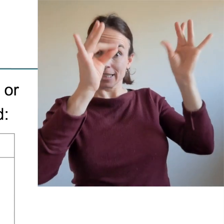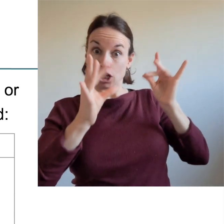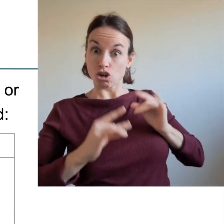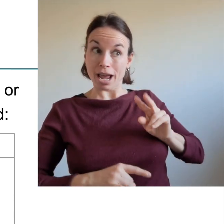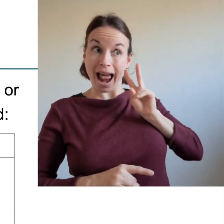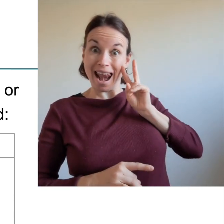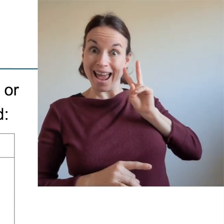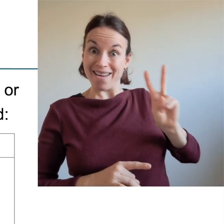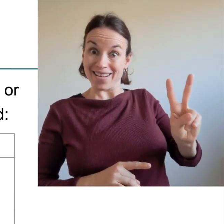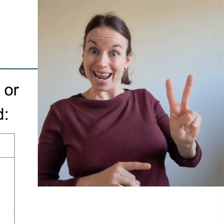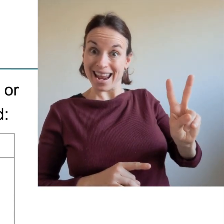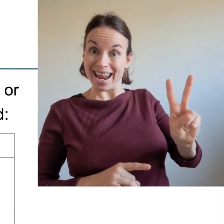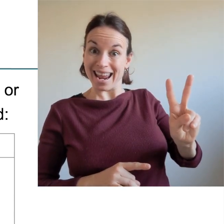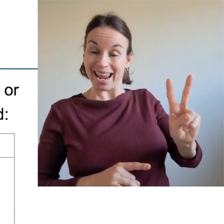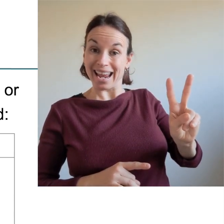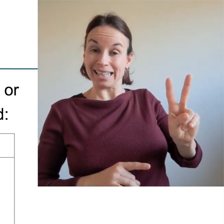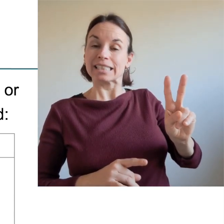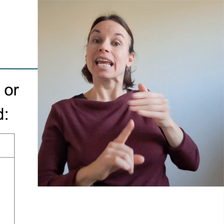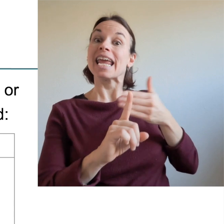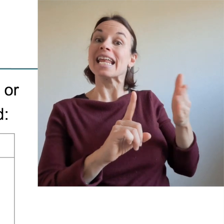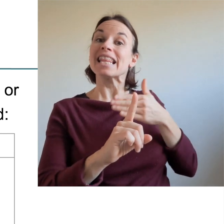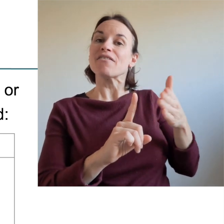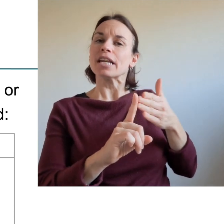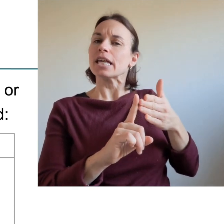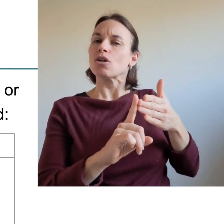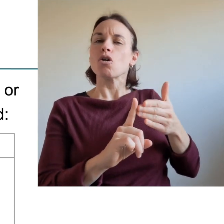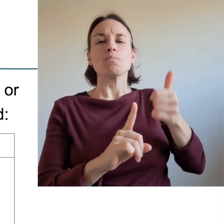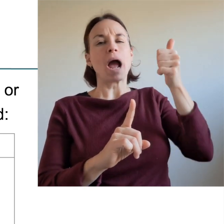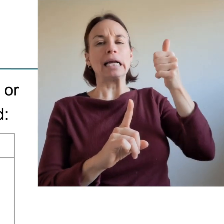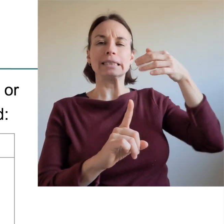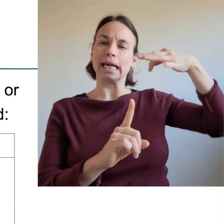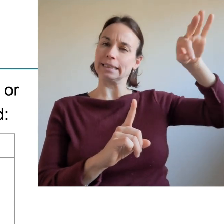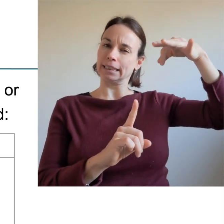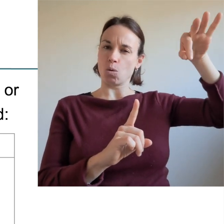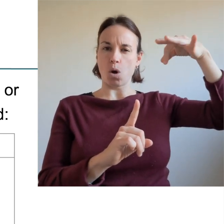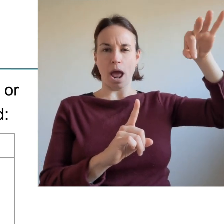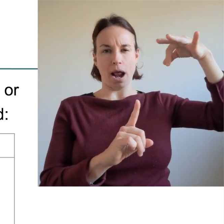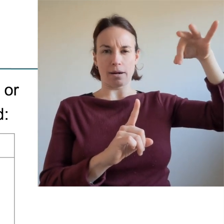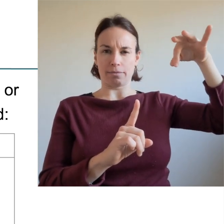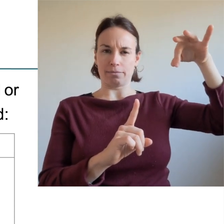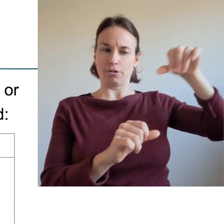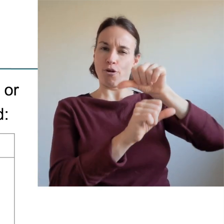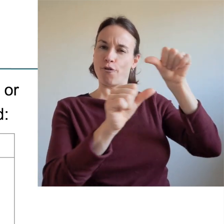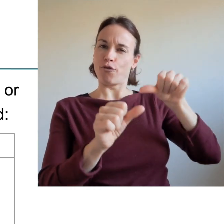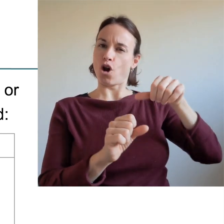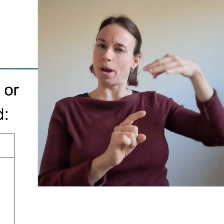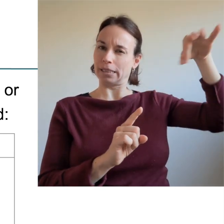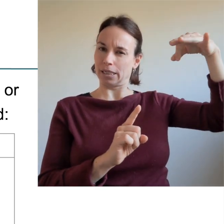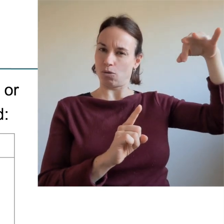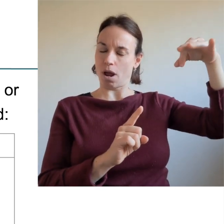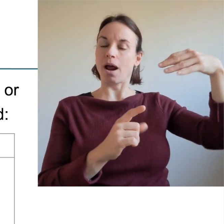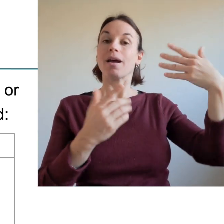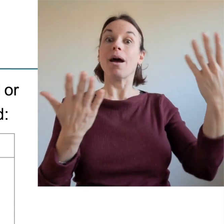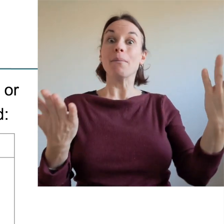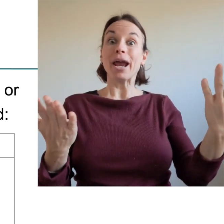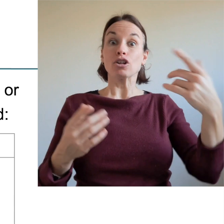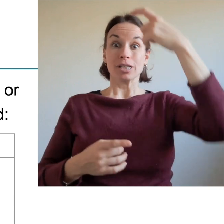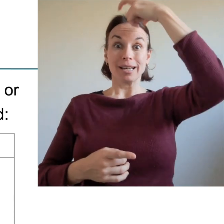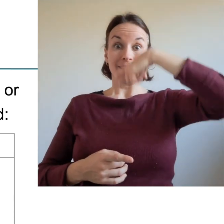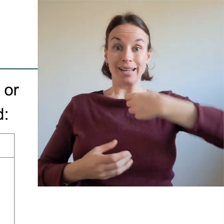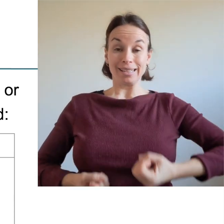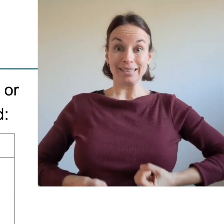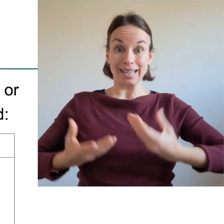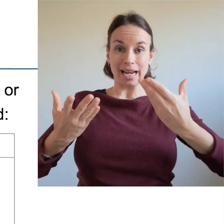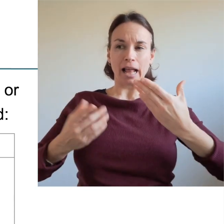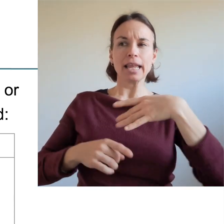evidence, plural marking is rarely used unless the context already includes plural reference. And when the